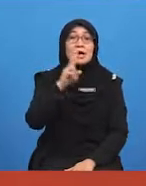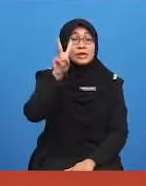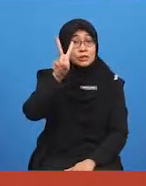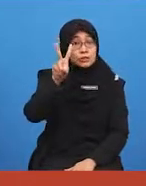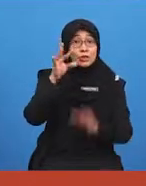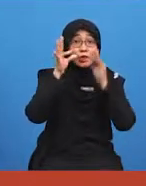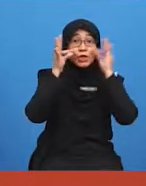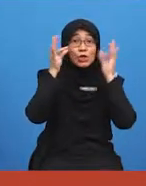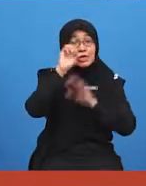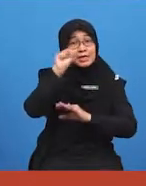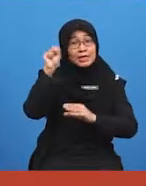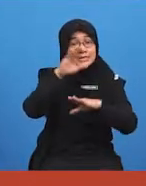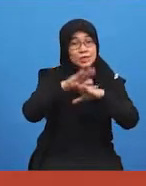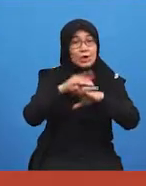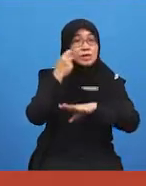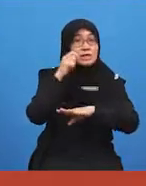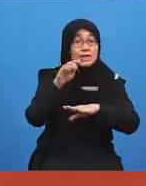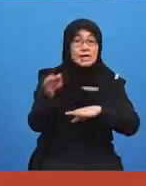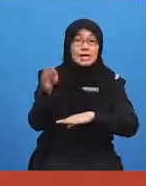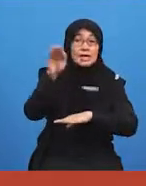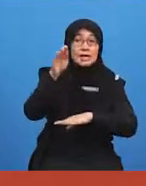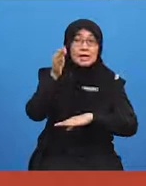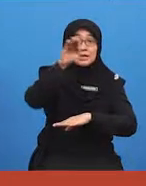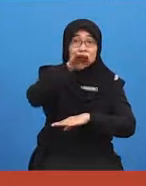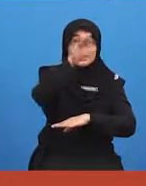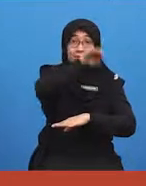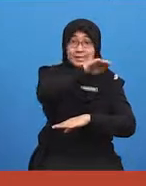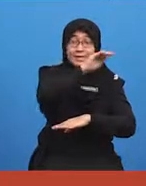There are two cats on the stairs.